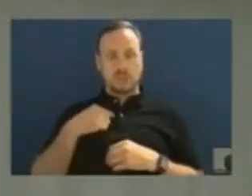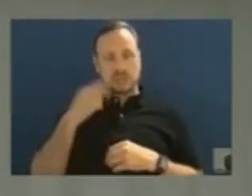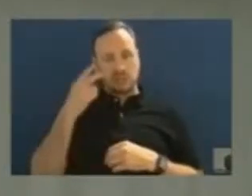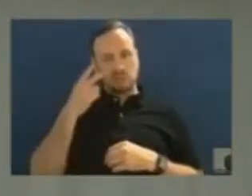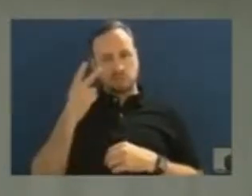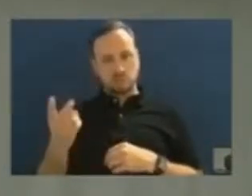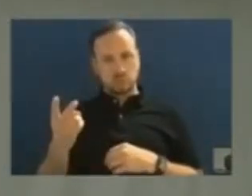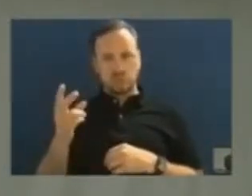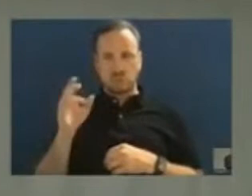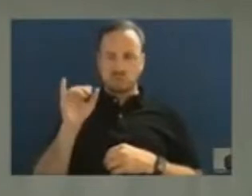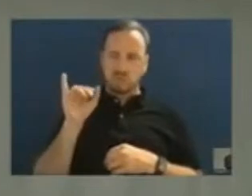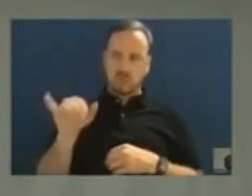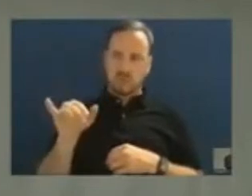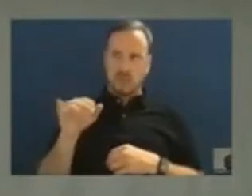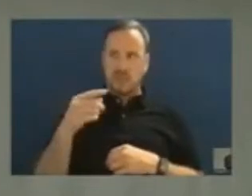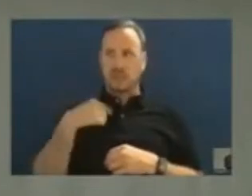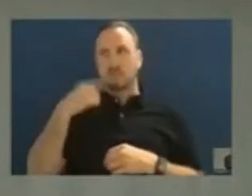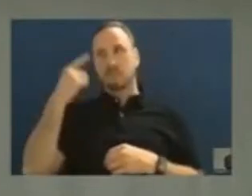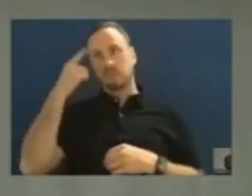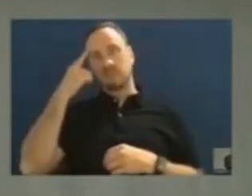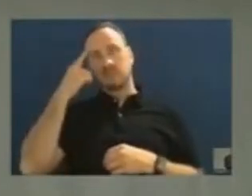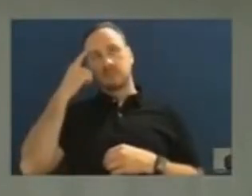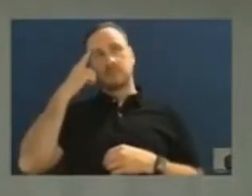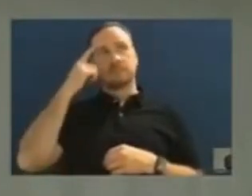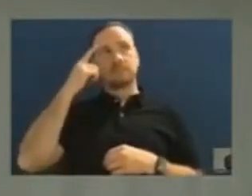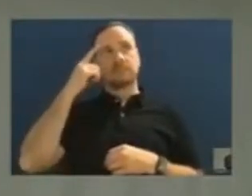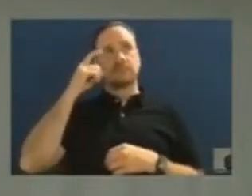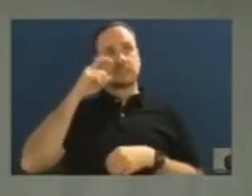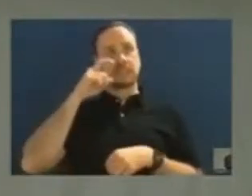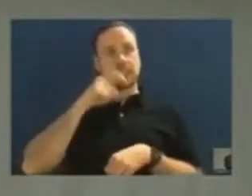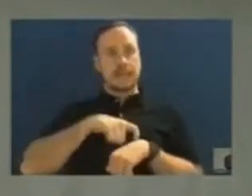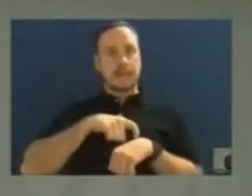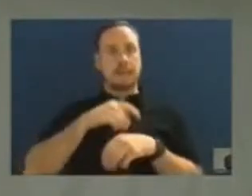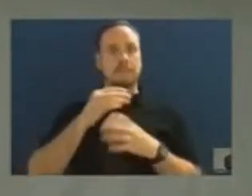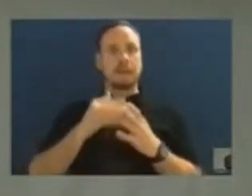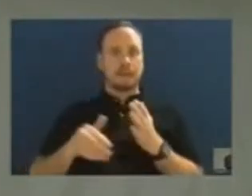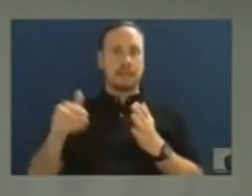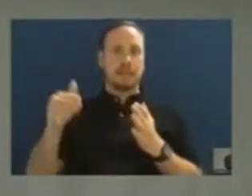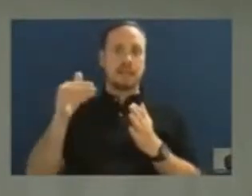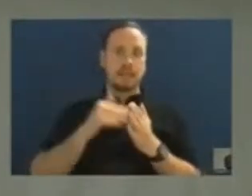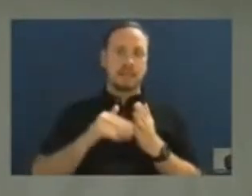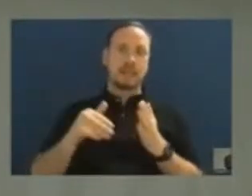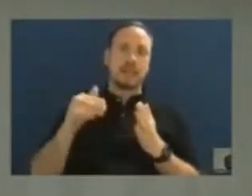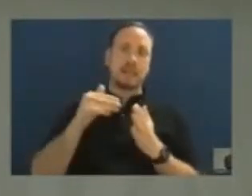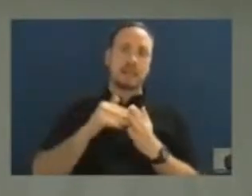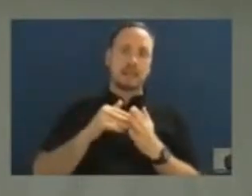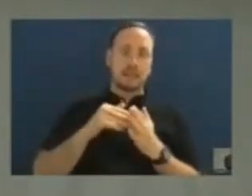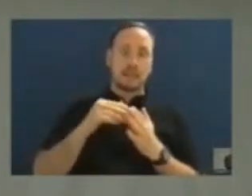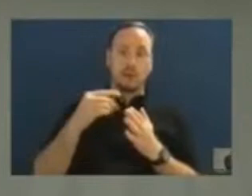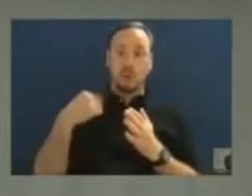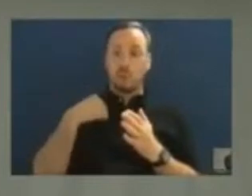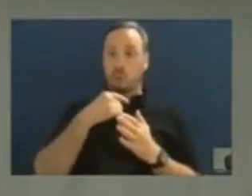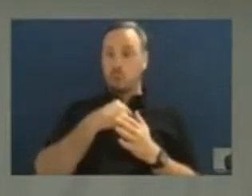and again, we know, we are told, but we know in this group as well,